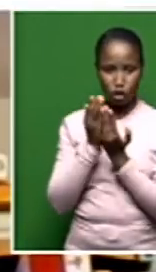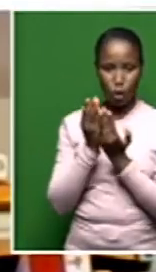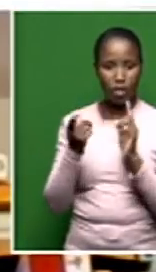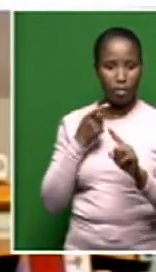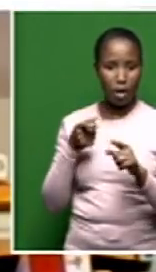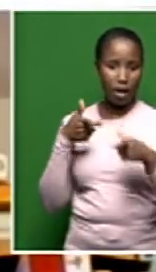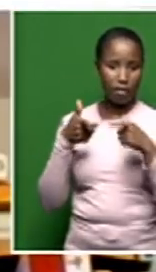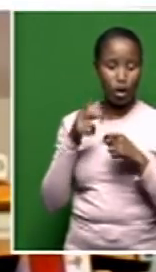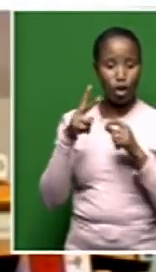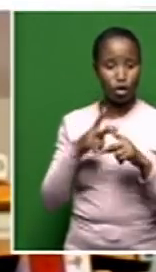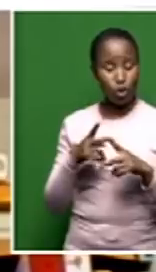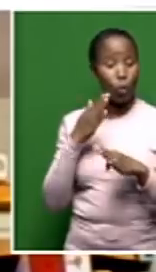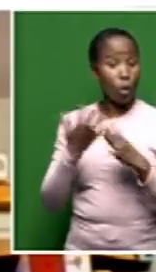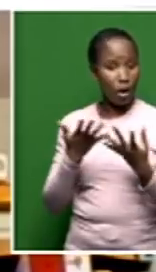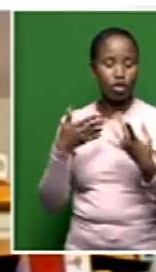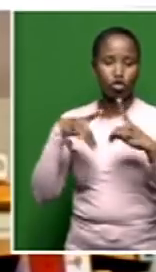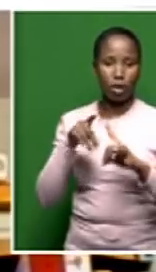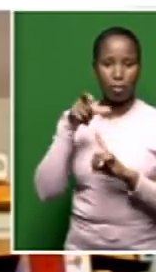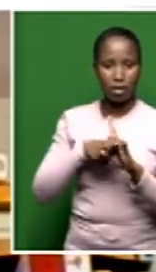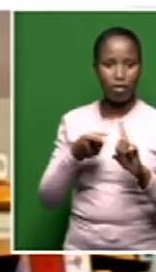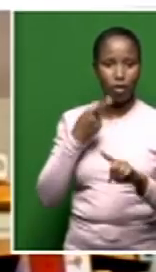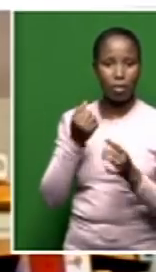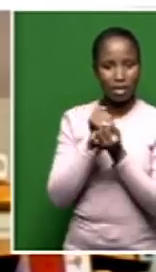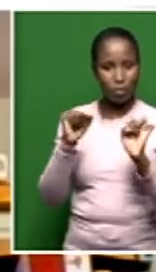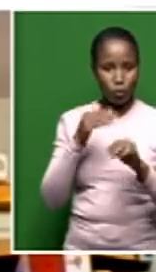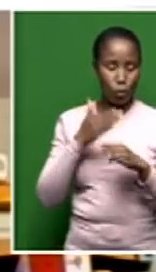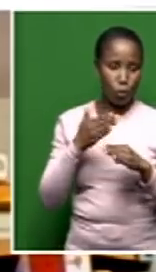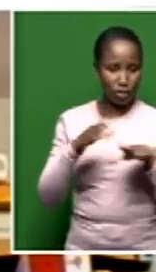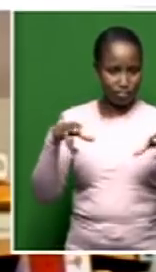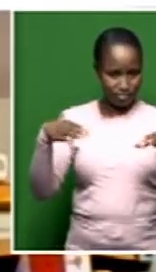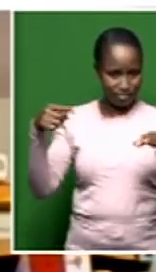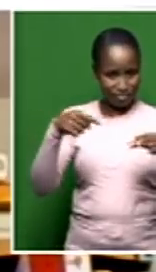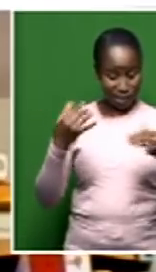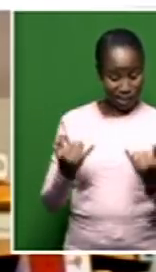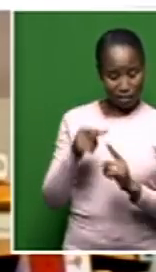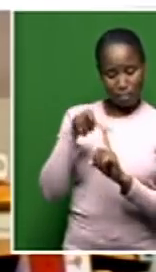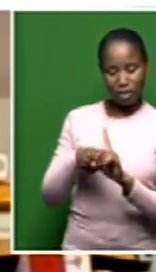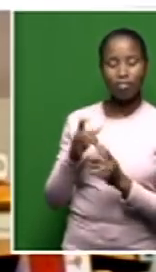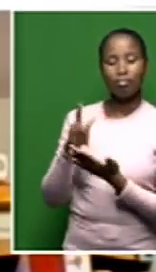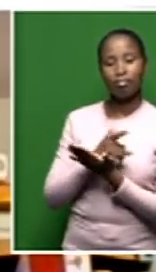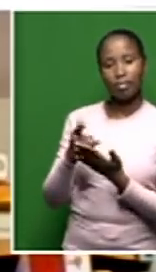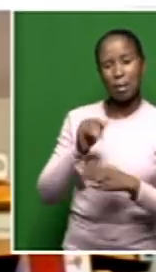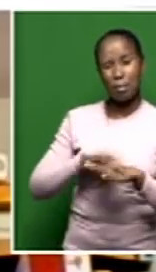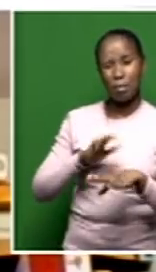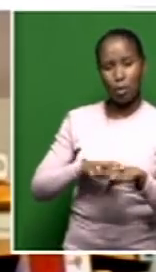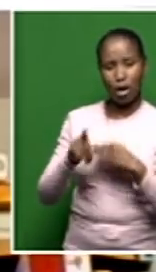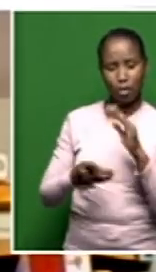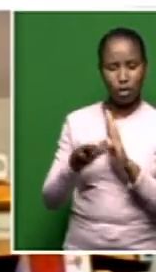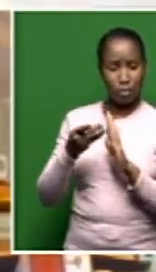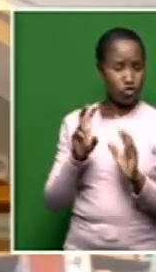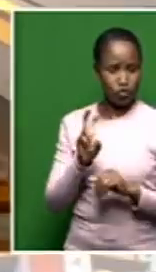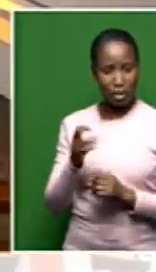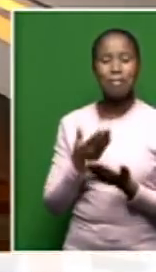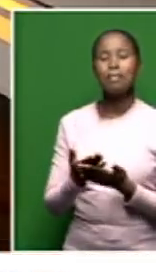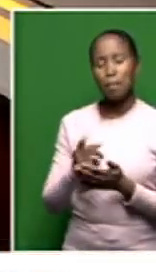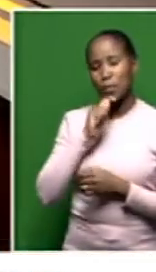executive chairperson of Democracy Works. And he joins us now virtually to have a further discussion about these developments. Good morning, Prof. Thanks